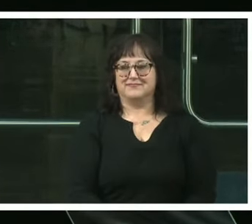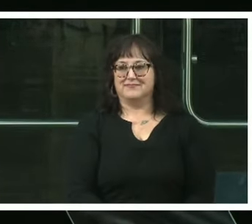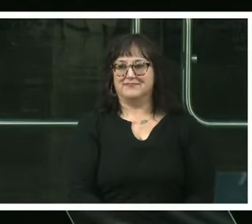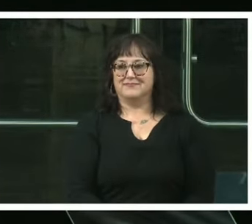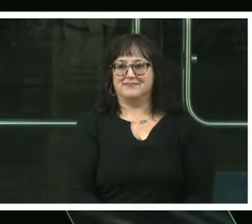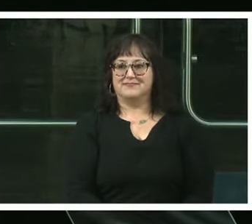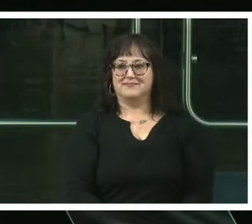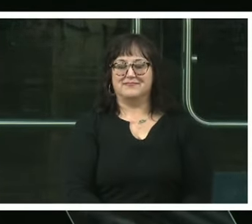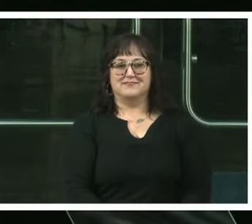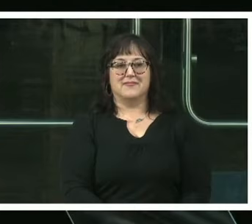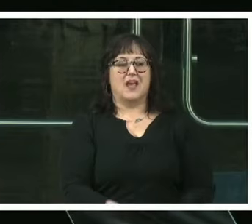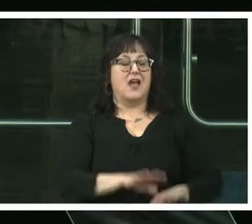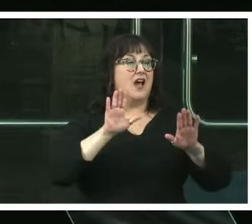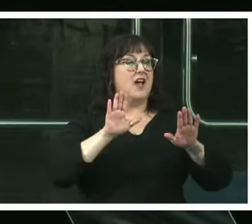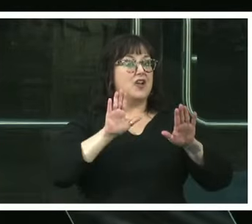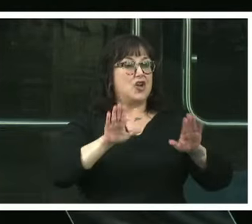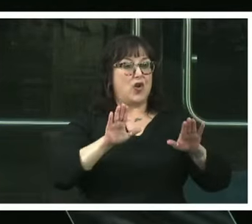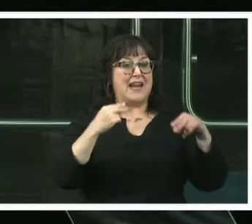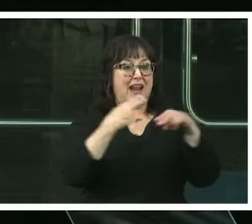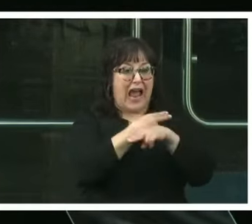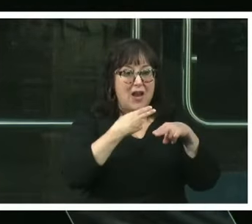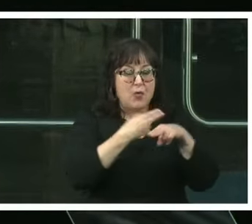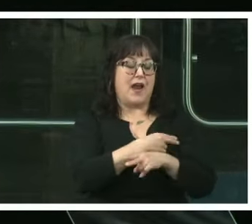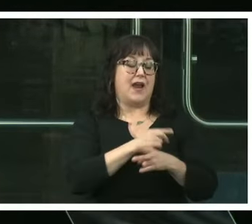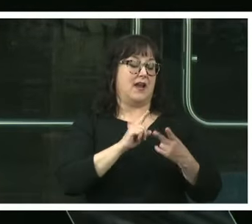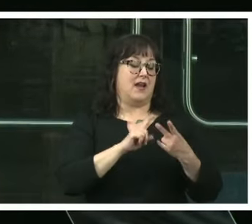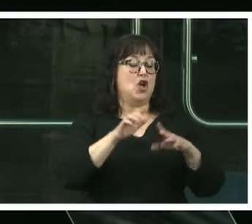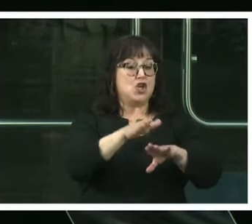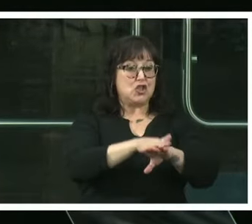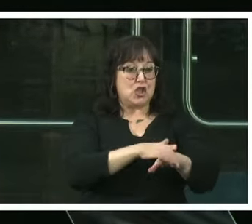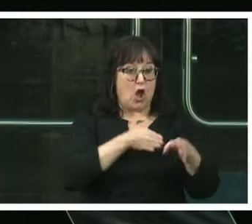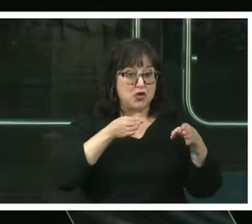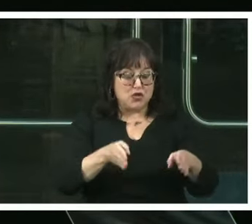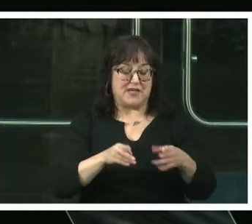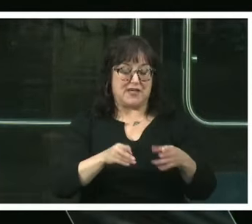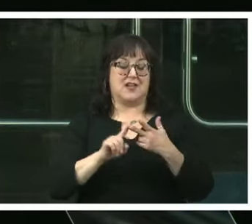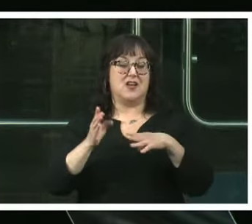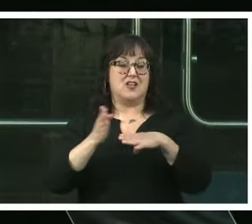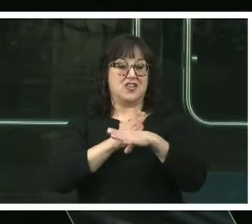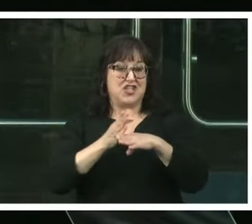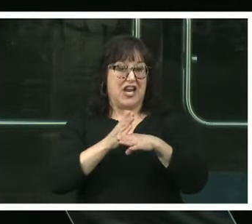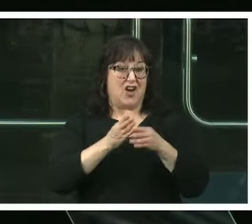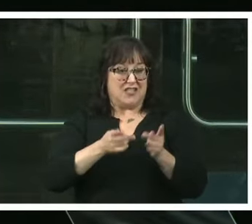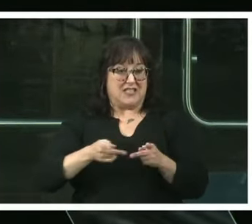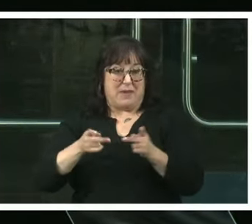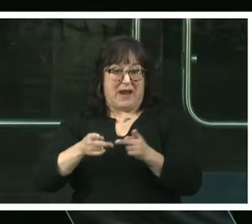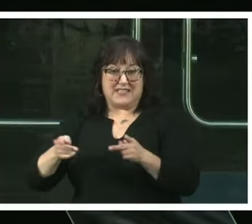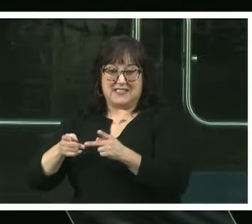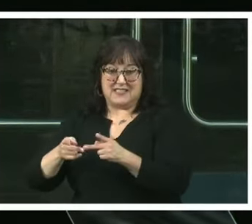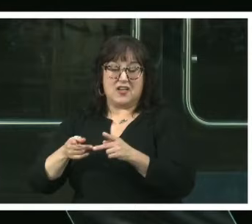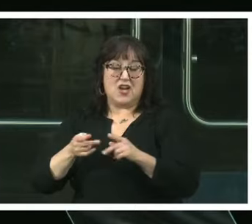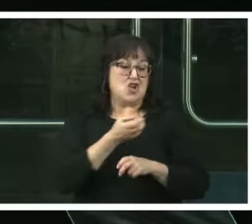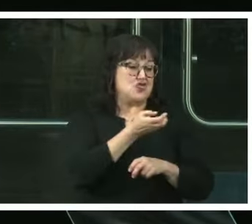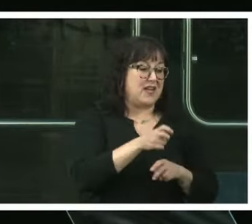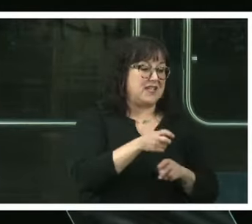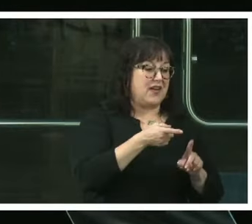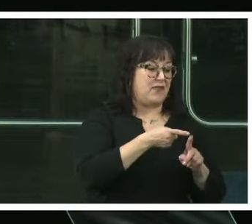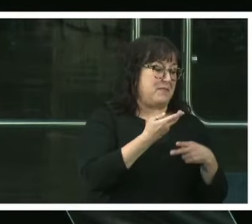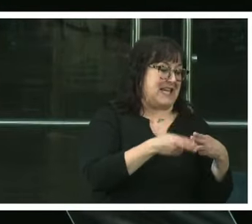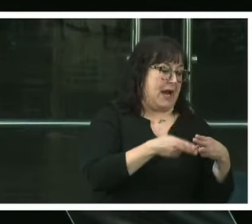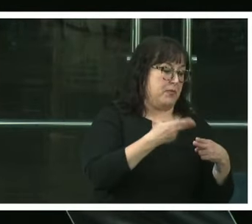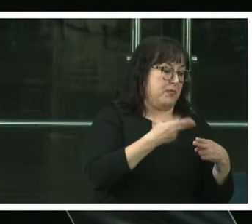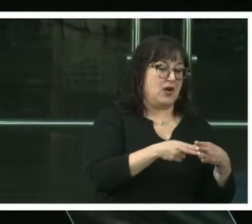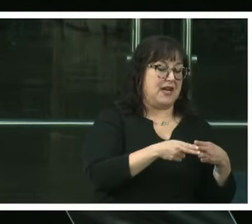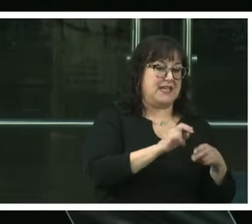The great highways, slow streets, and shared spaces transition from temporary pandemic responses to